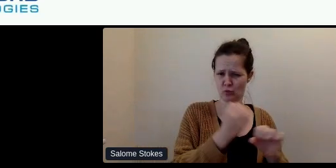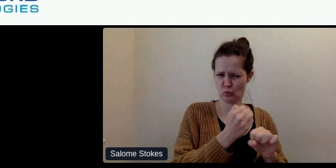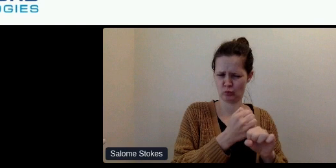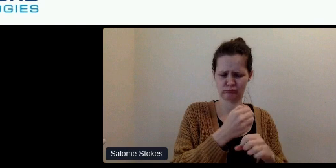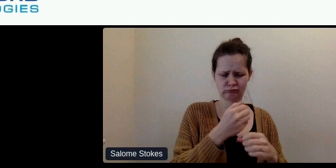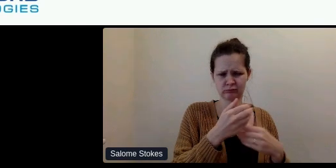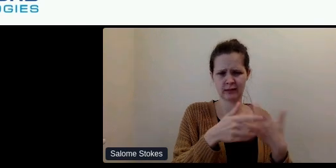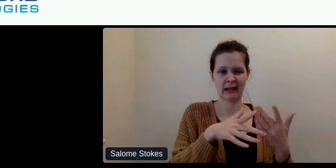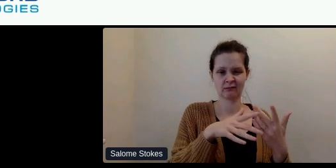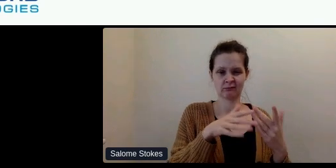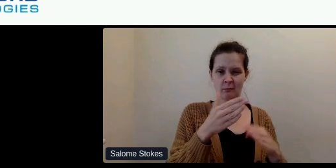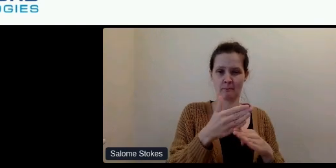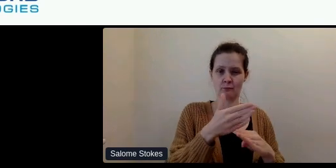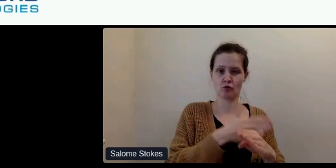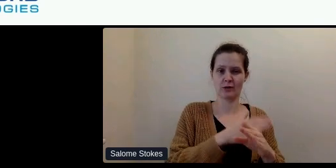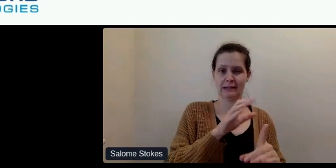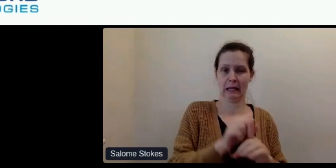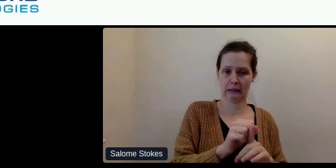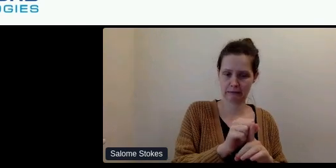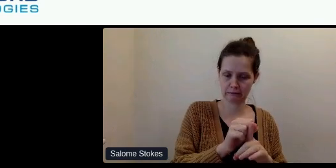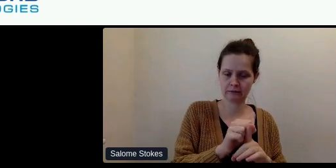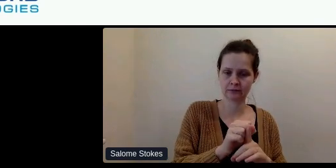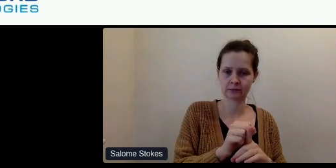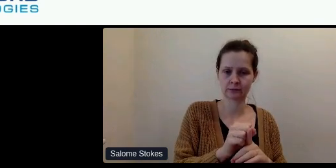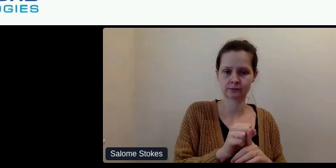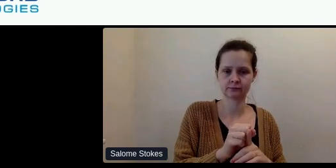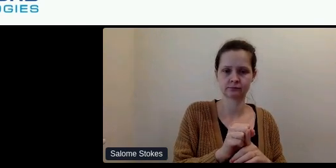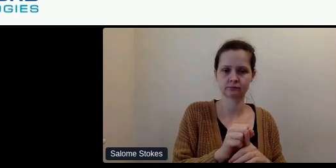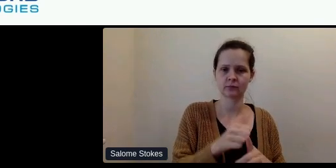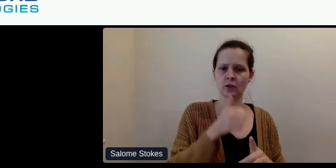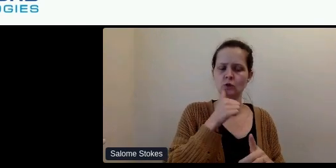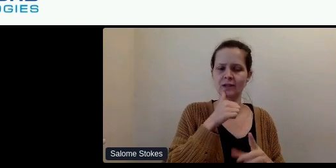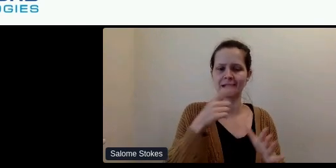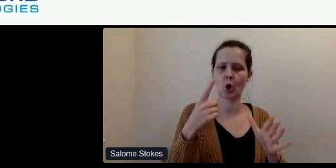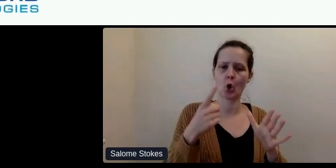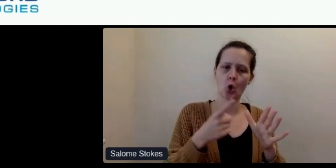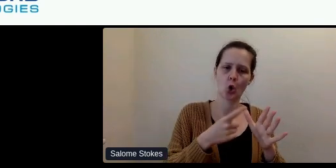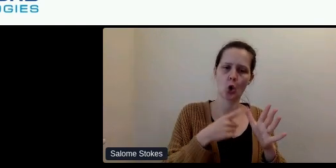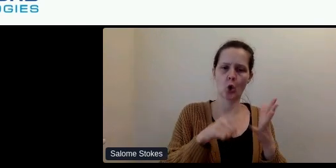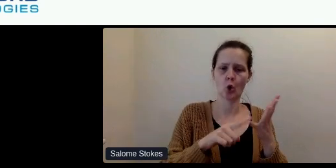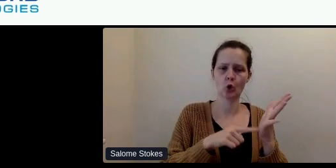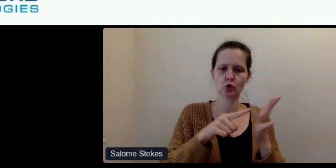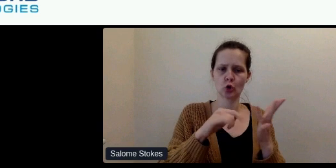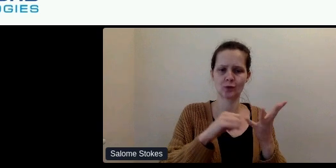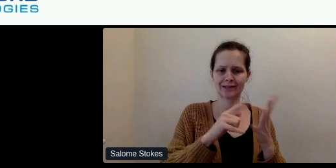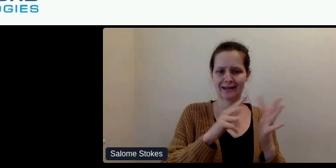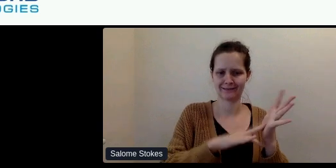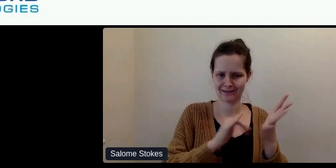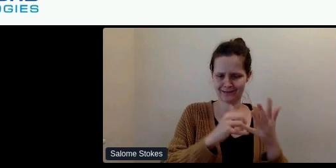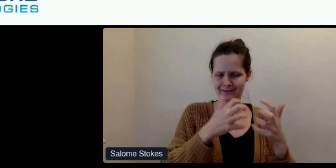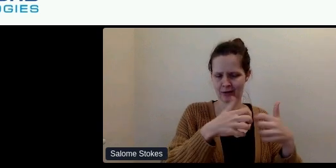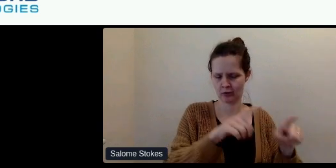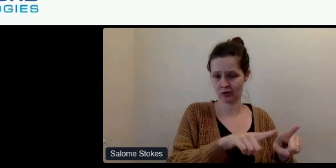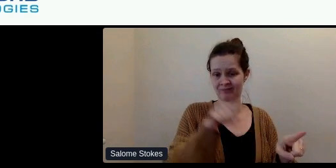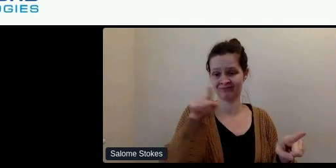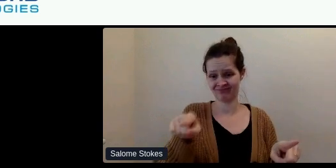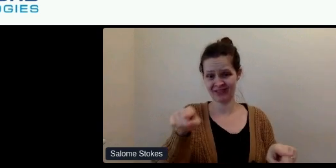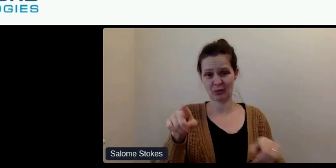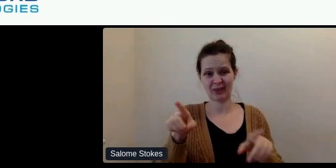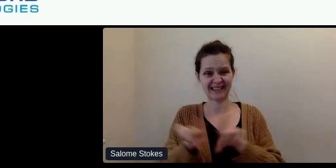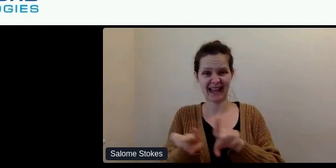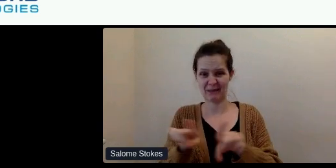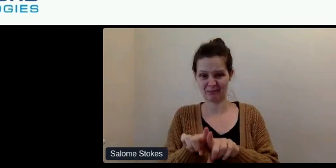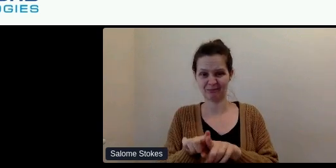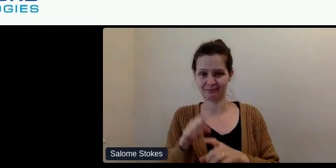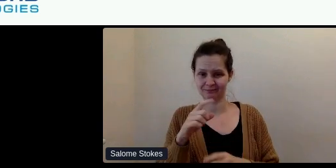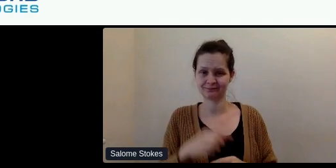pre-tag using our AutoSense technology, the transactional tool does the same as well.